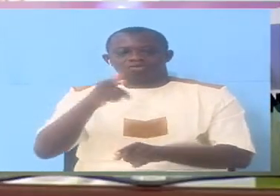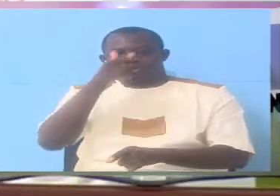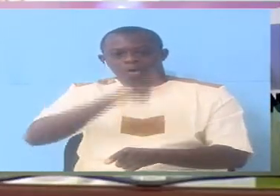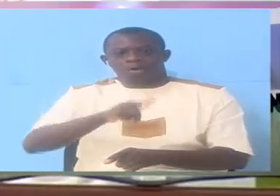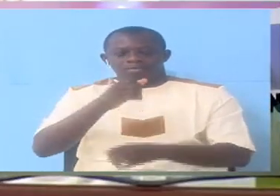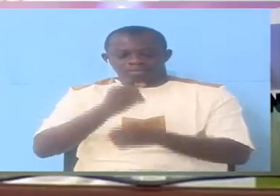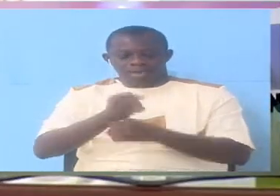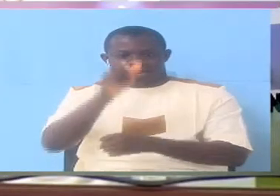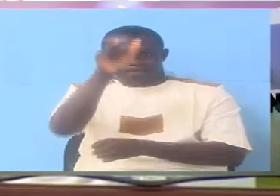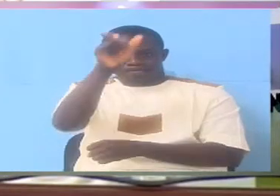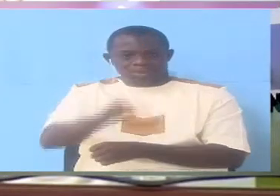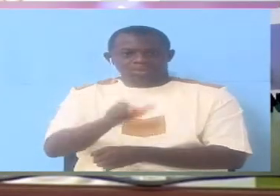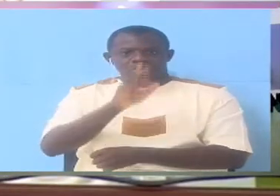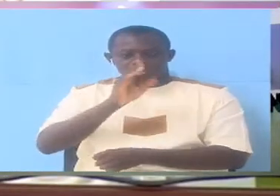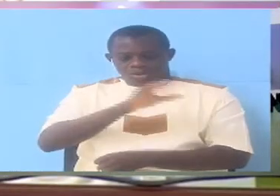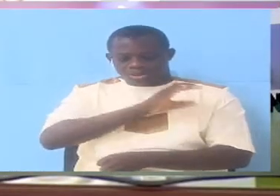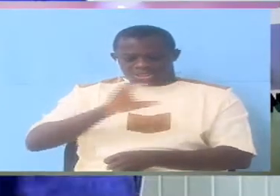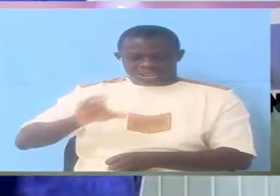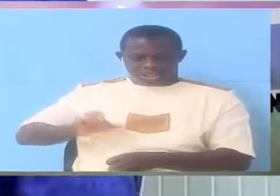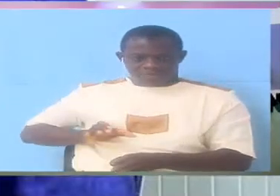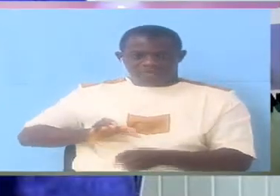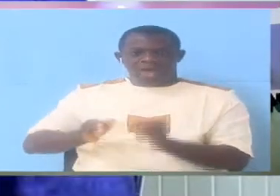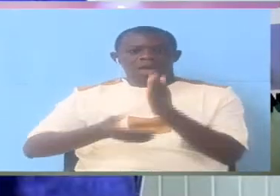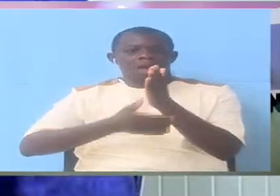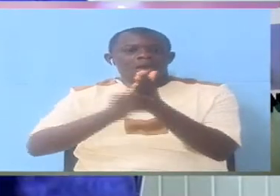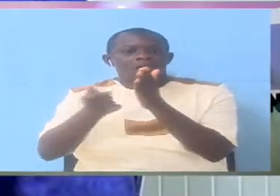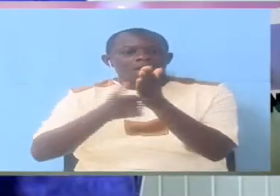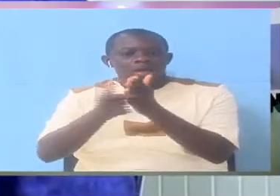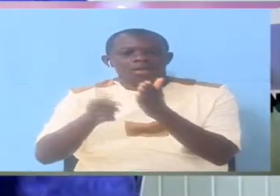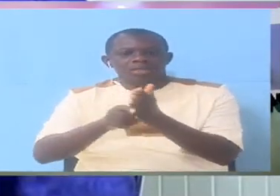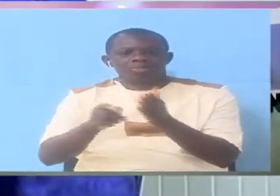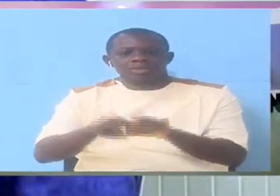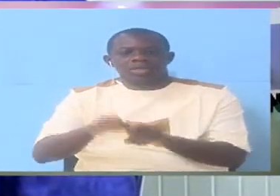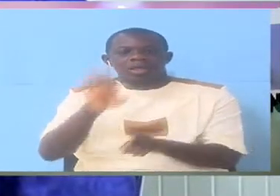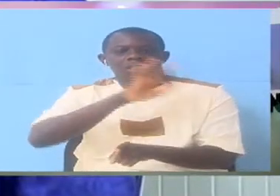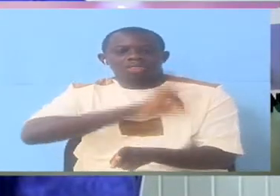Revenue Controller. Natana kenyaton kolti namu kaningo